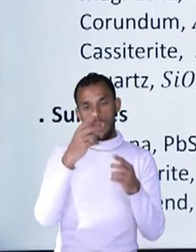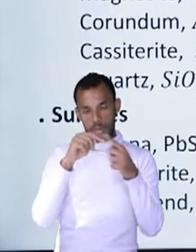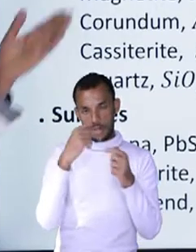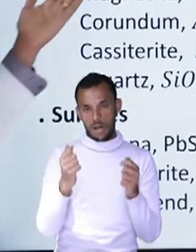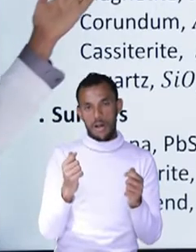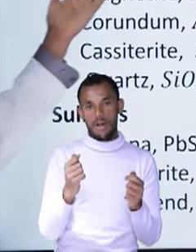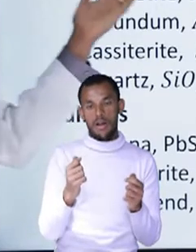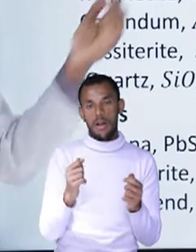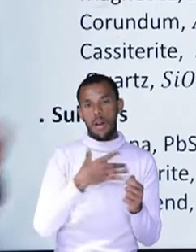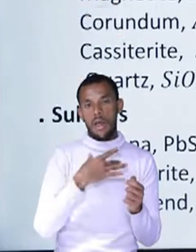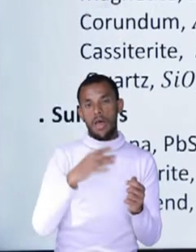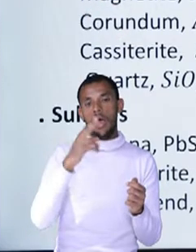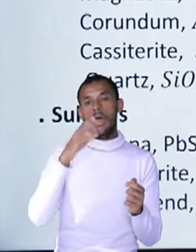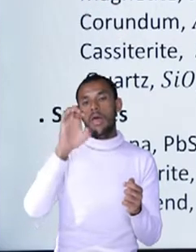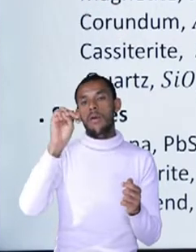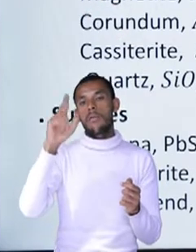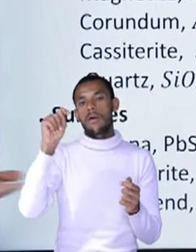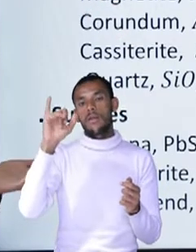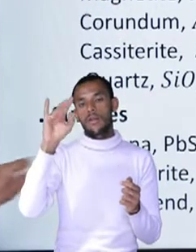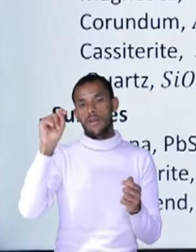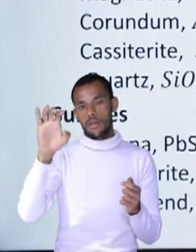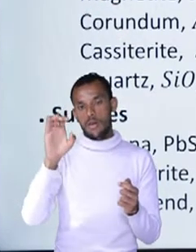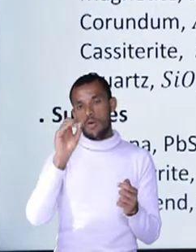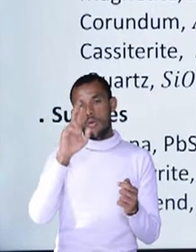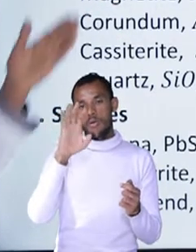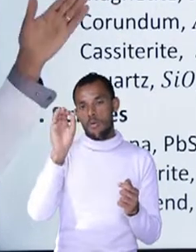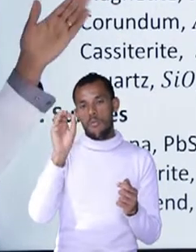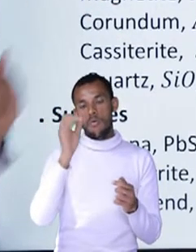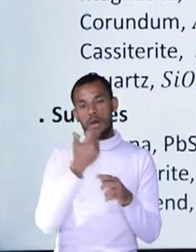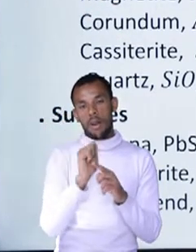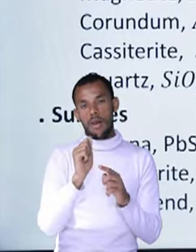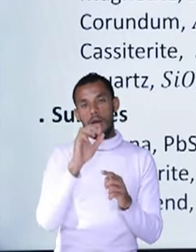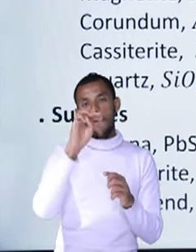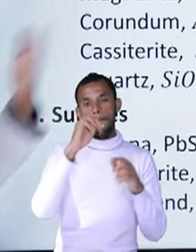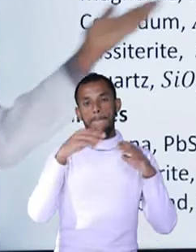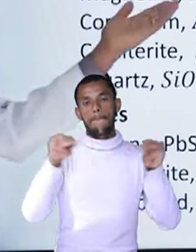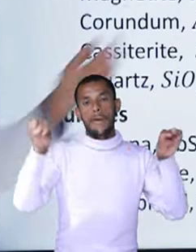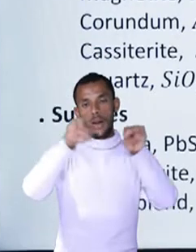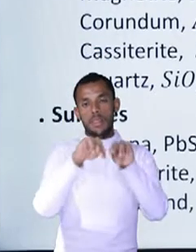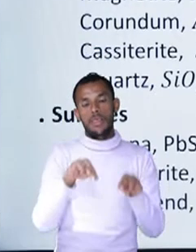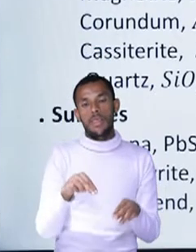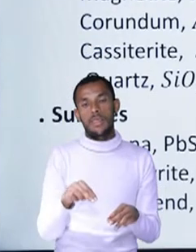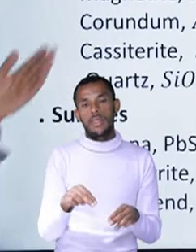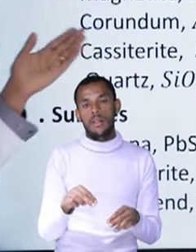of oxide like hematite, the ore of iron, magnetite, another ore of